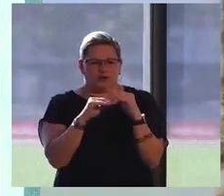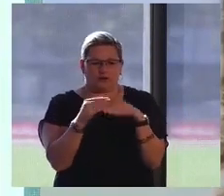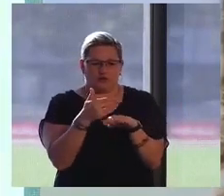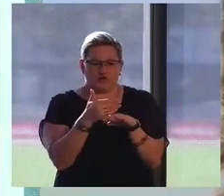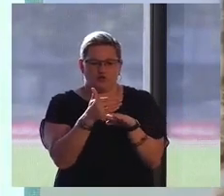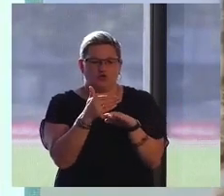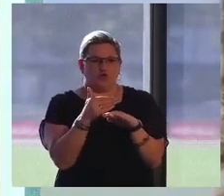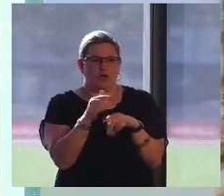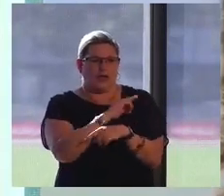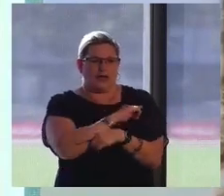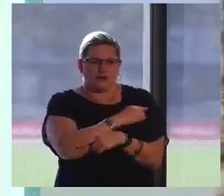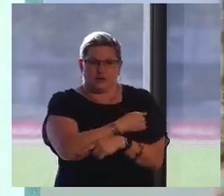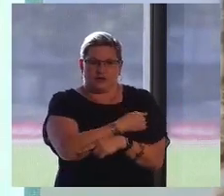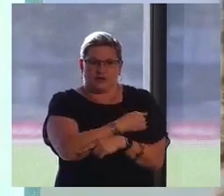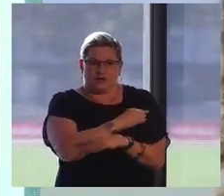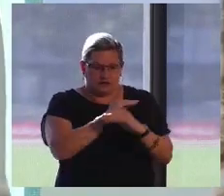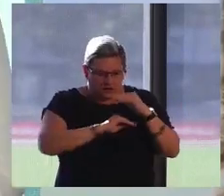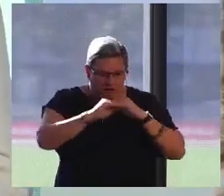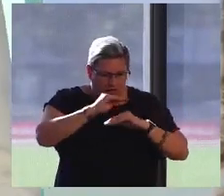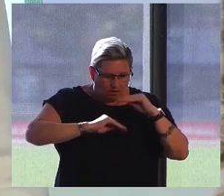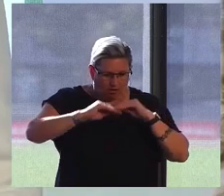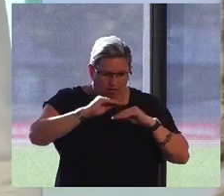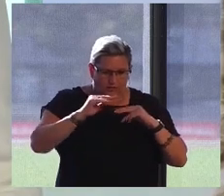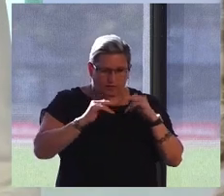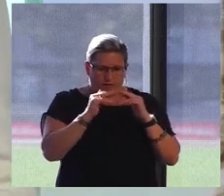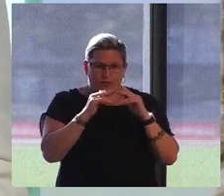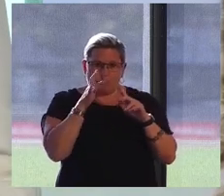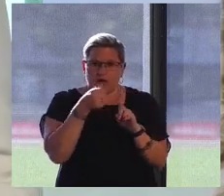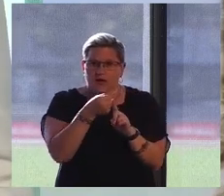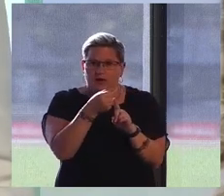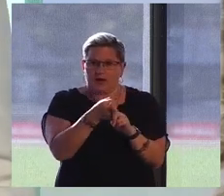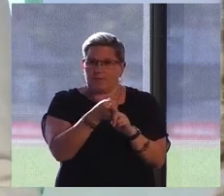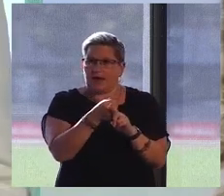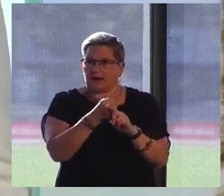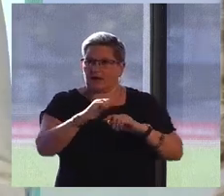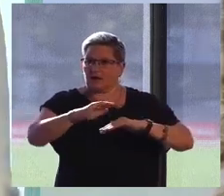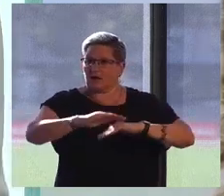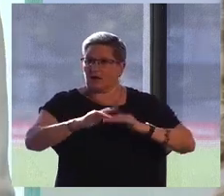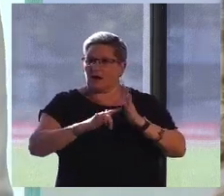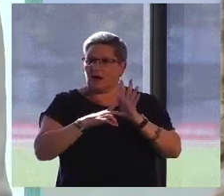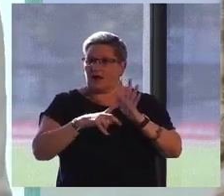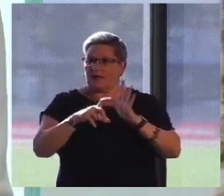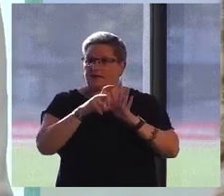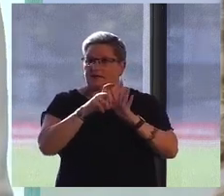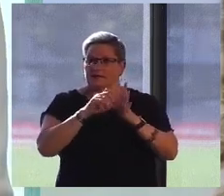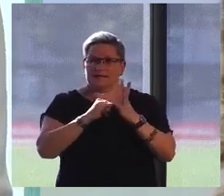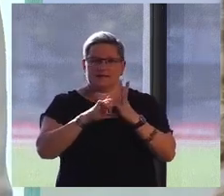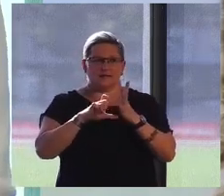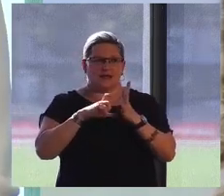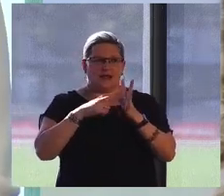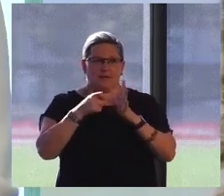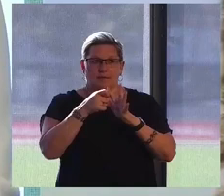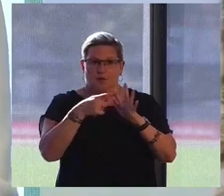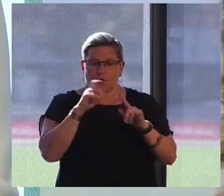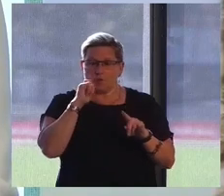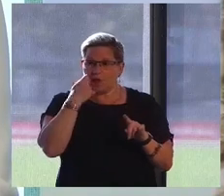need to build is going to affect our landscapes. That is the reality if we're going to avoid climate tipping points. Now,